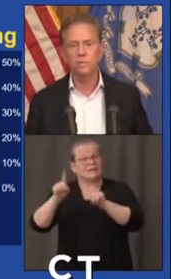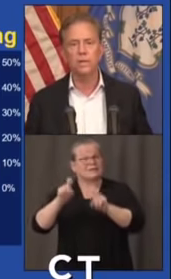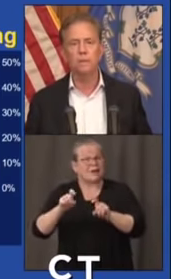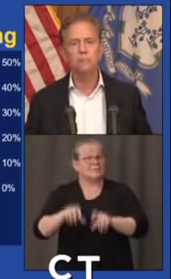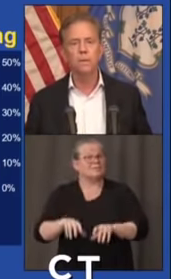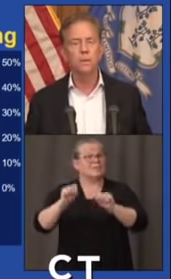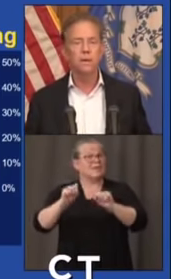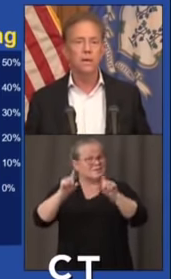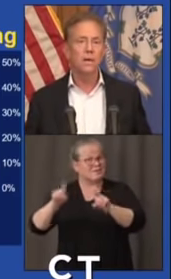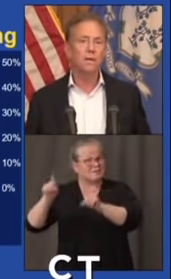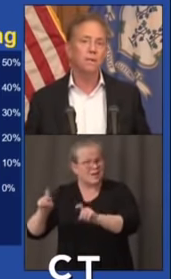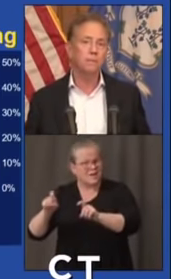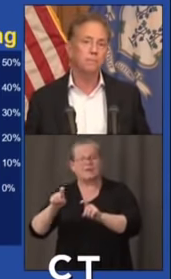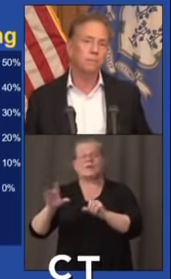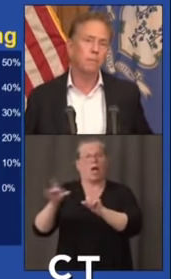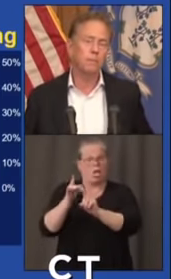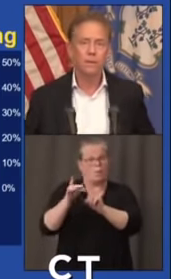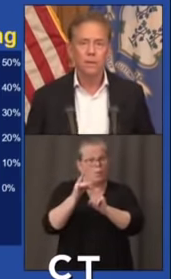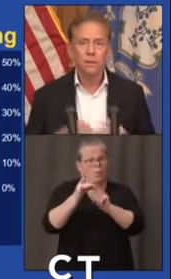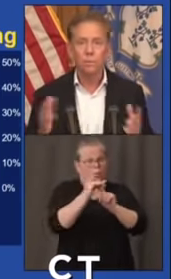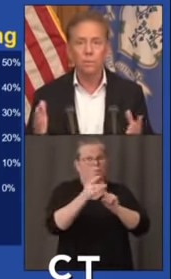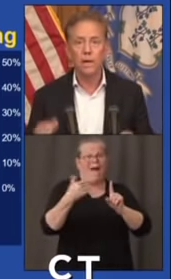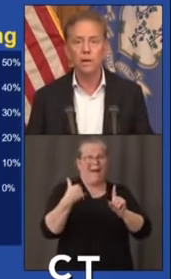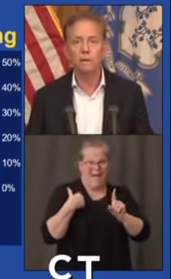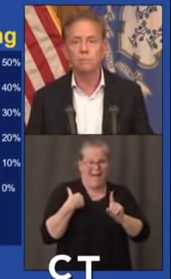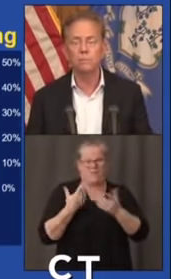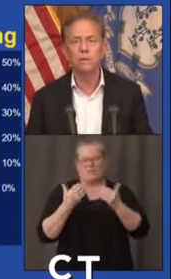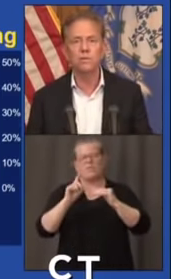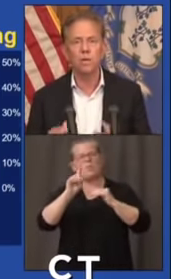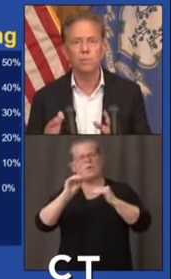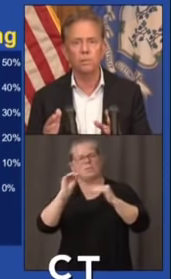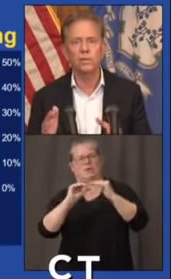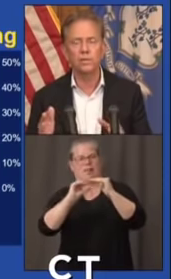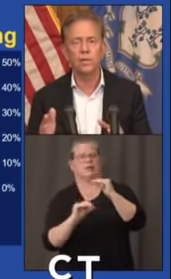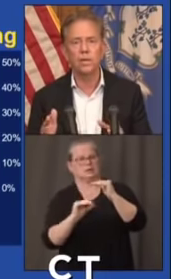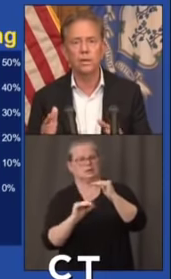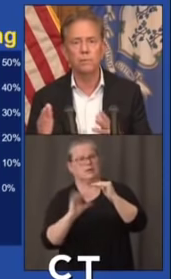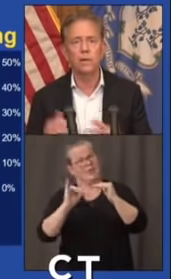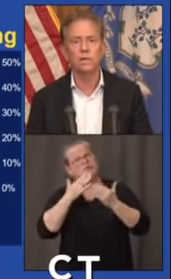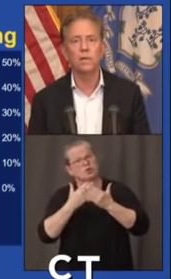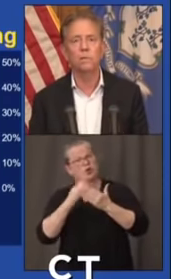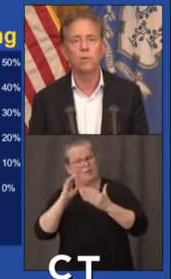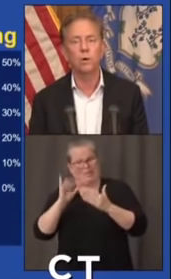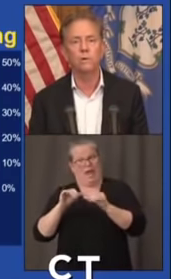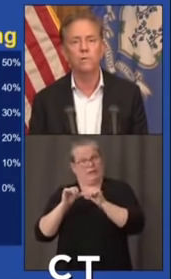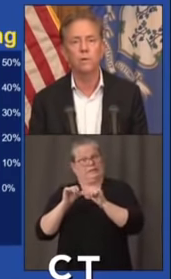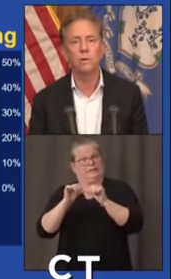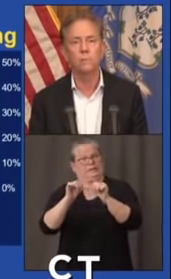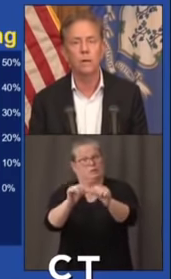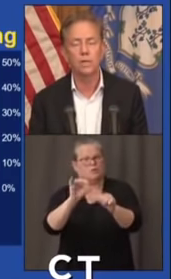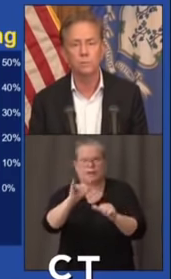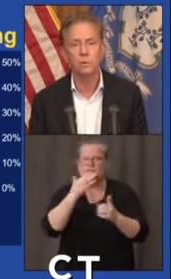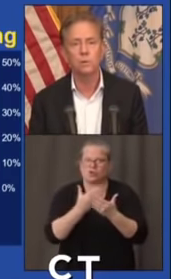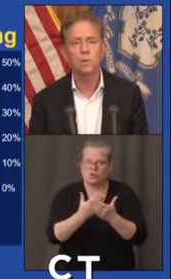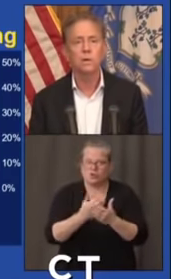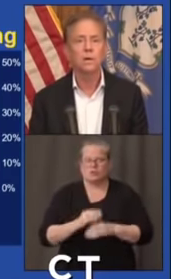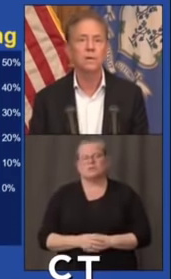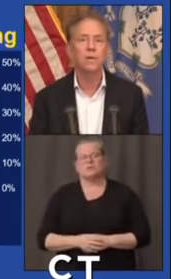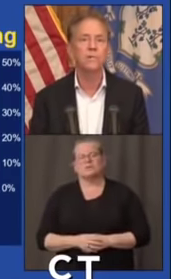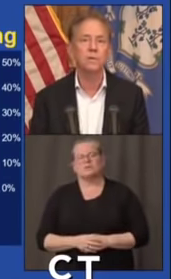1%. And we had a bit of a celebration today. We got together with Hartford